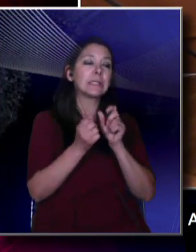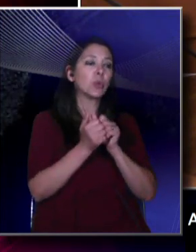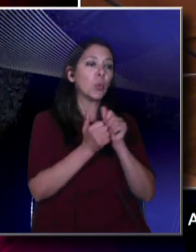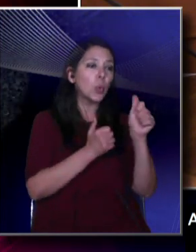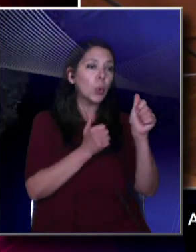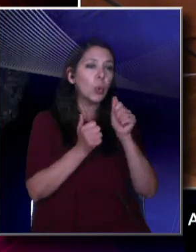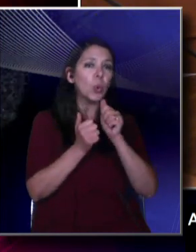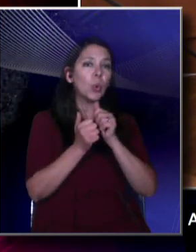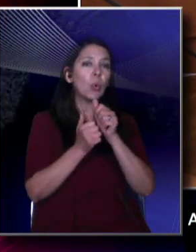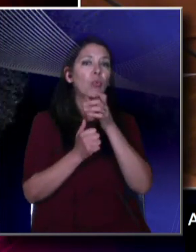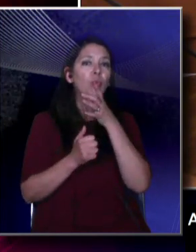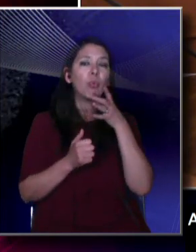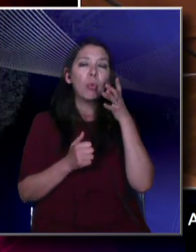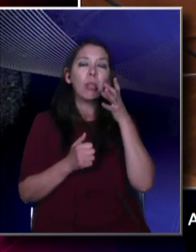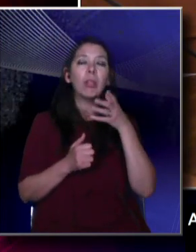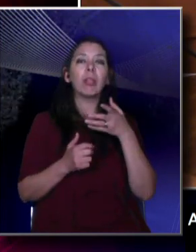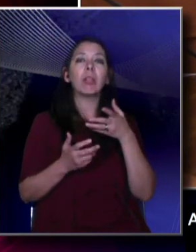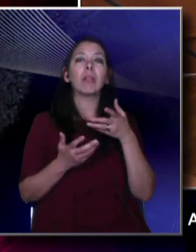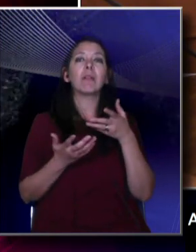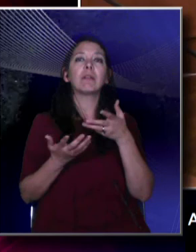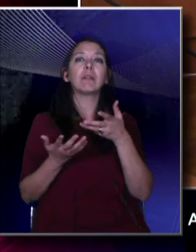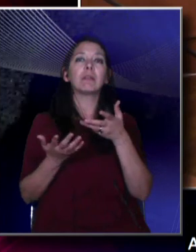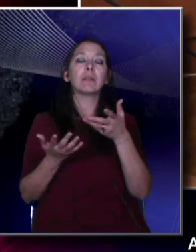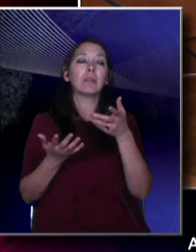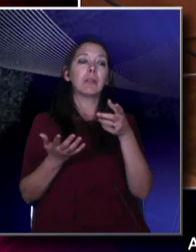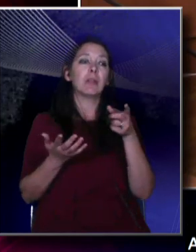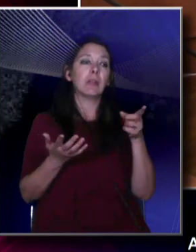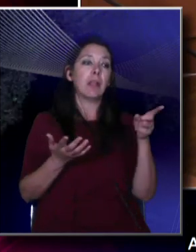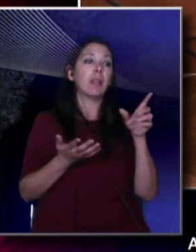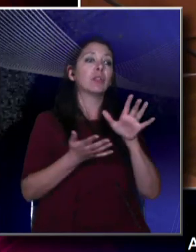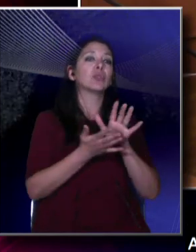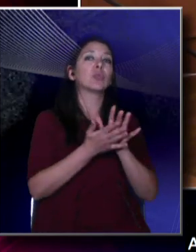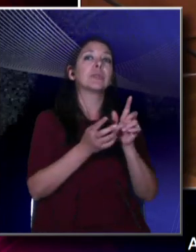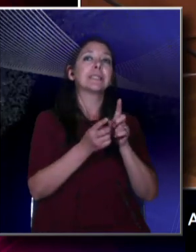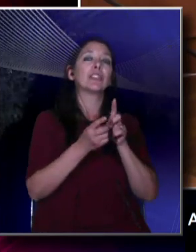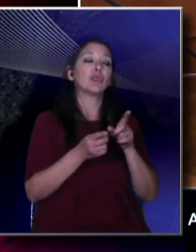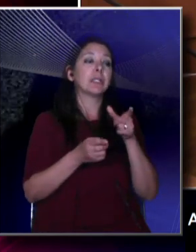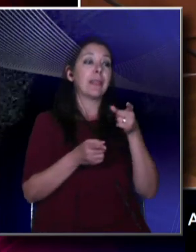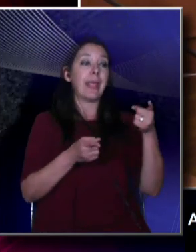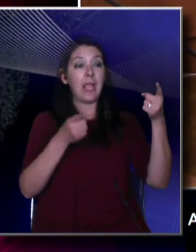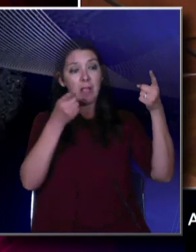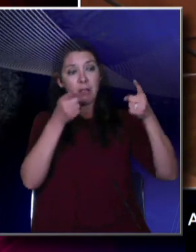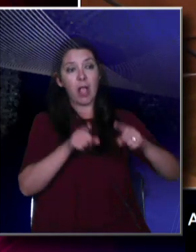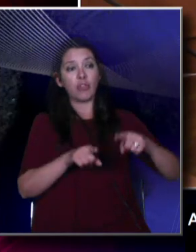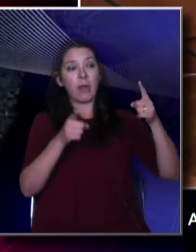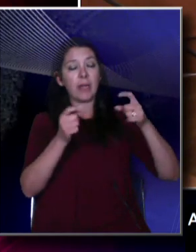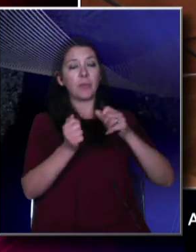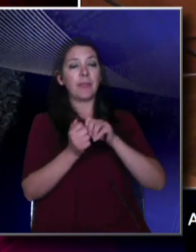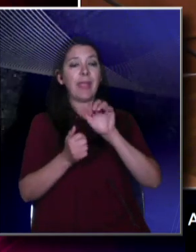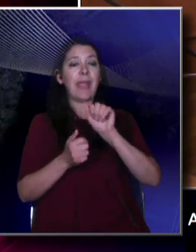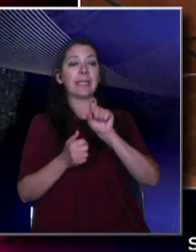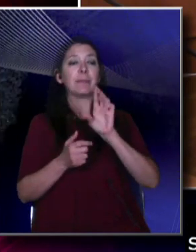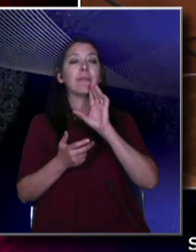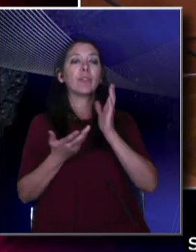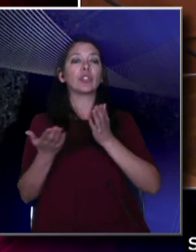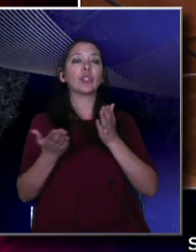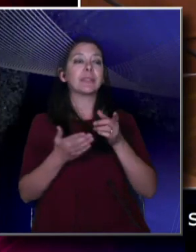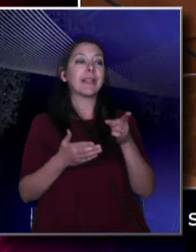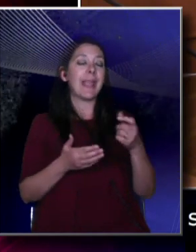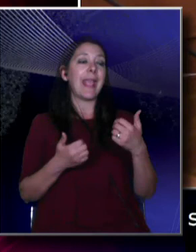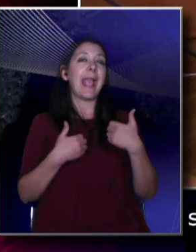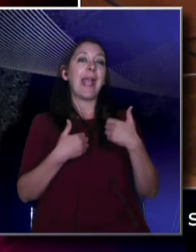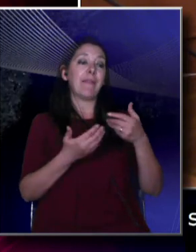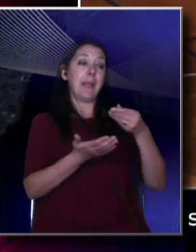in most of rural Arizona school districts that are contracting with ASDB for services are running on funding that